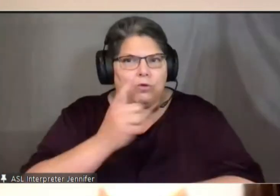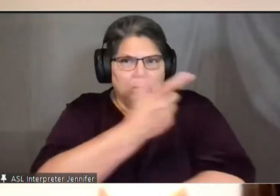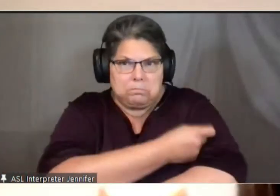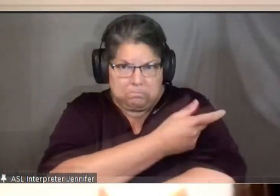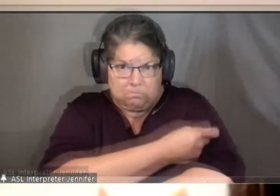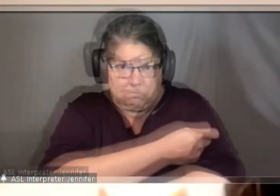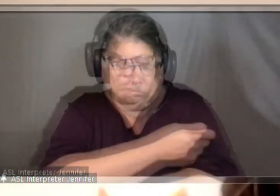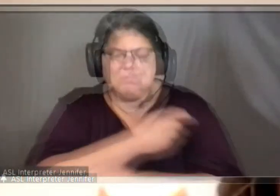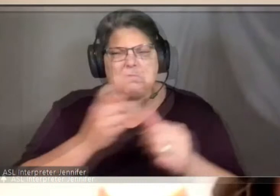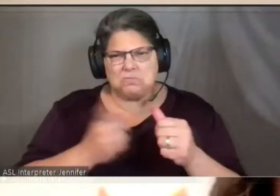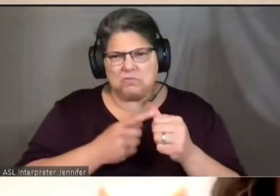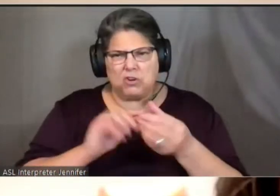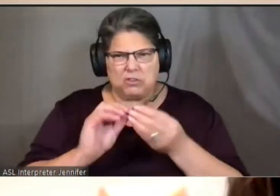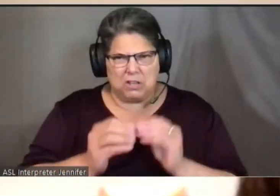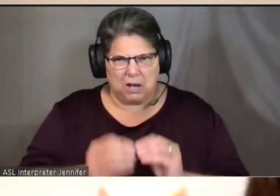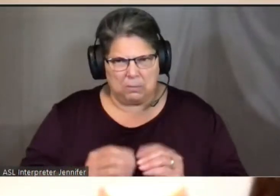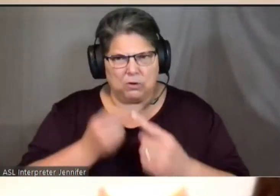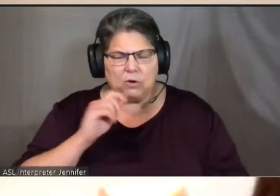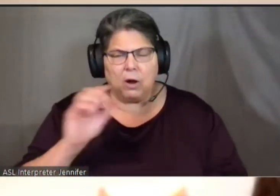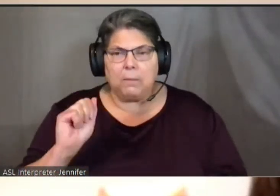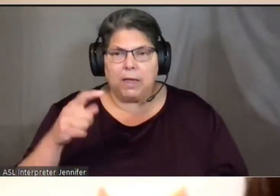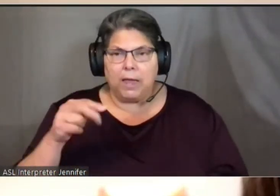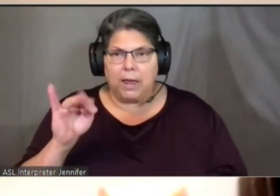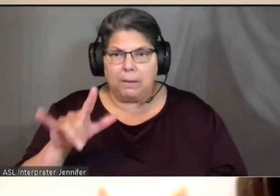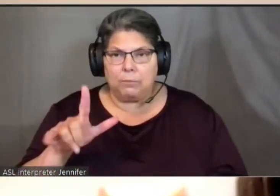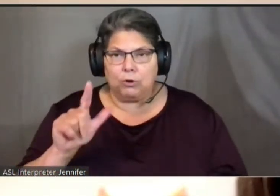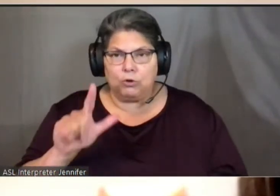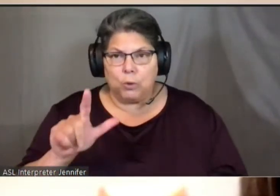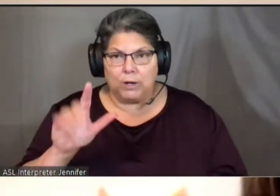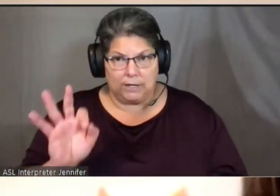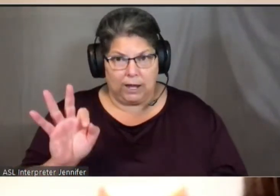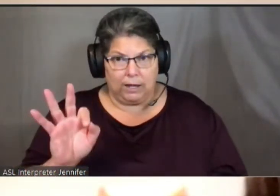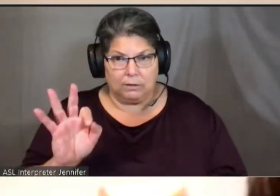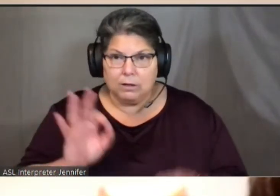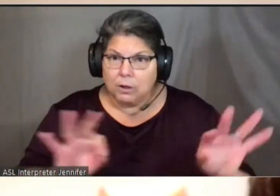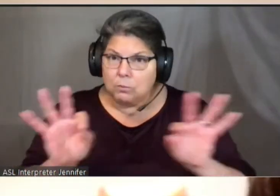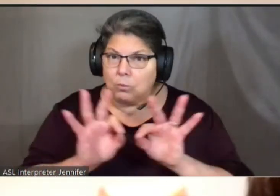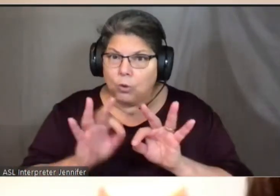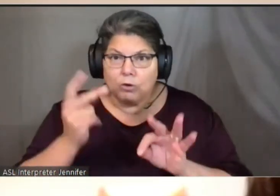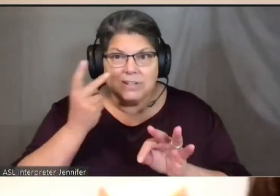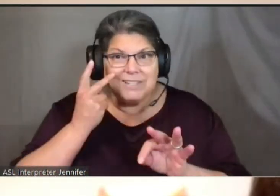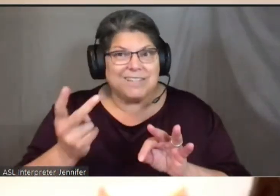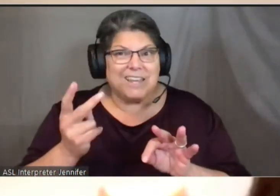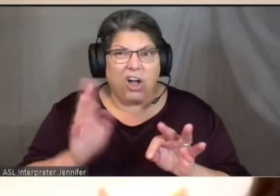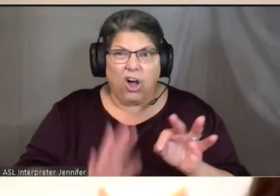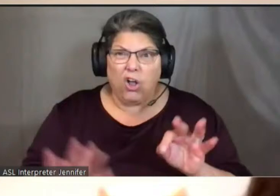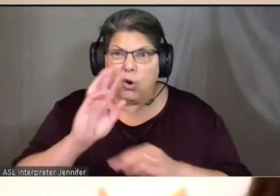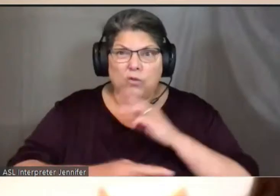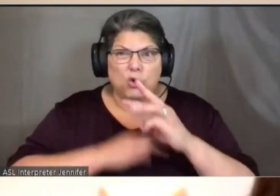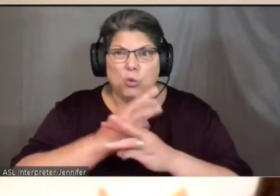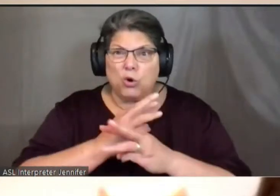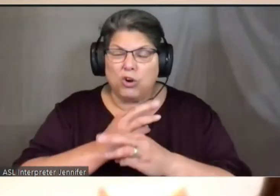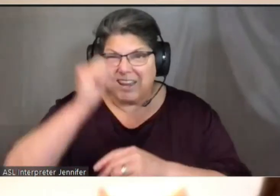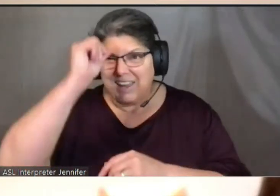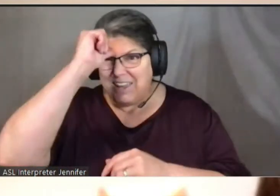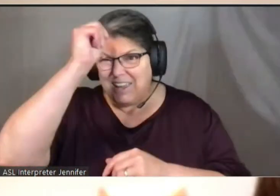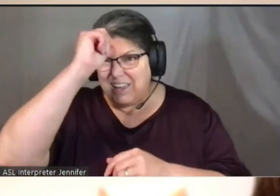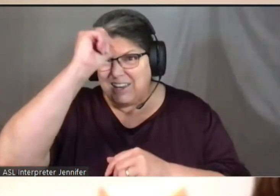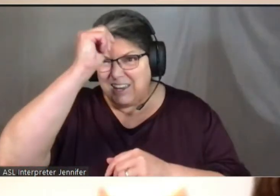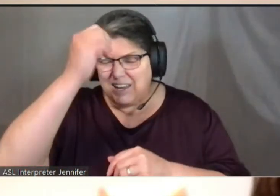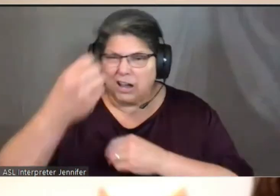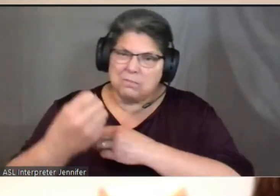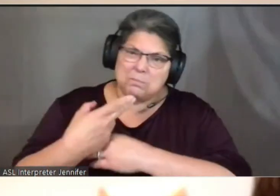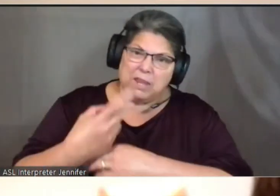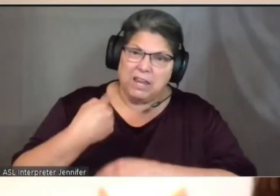from April 29th. It's important to notice that worldwide, India has surpassed the United States in